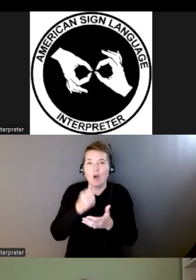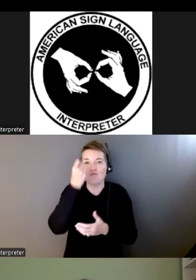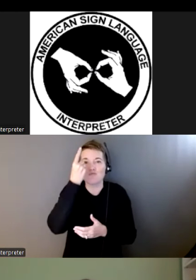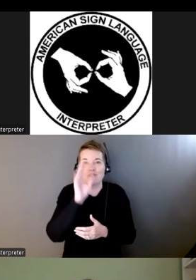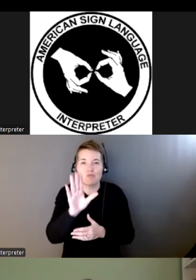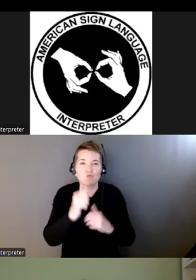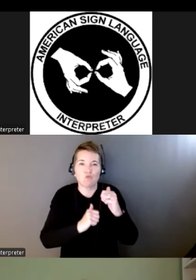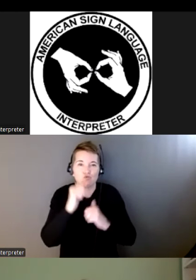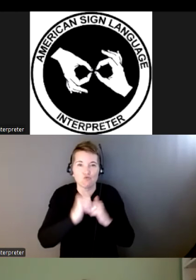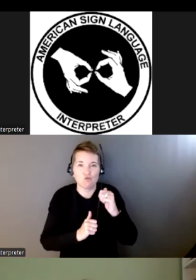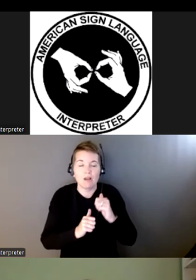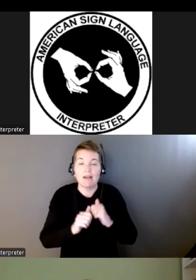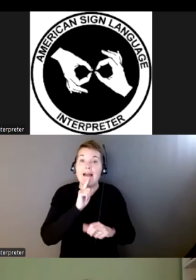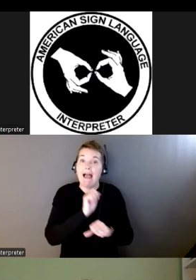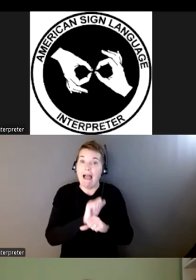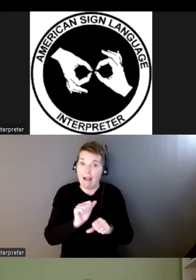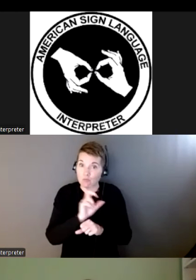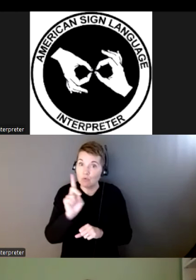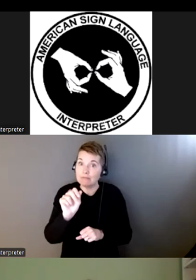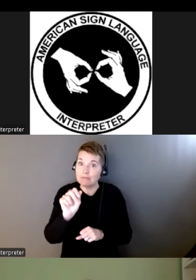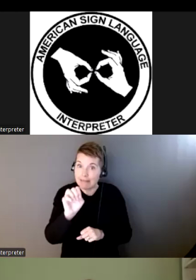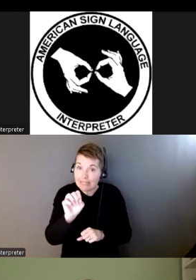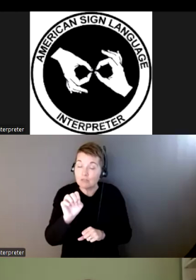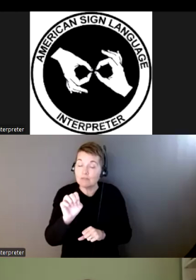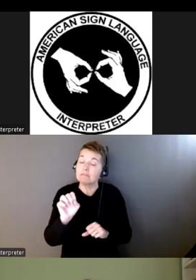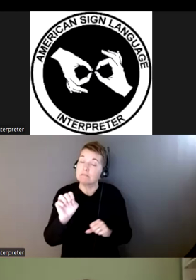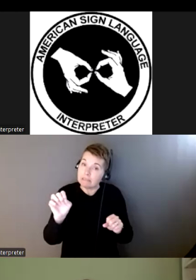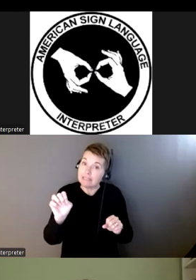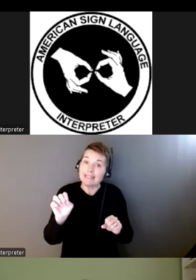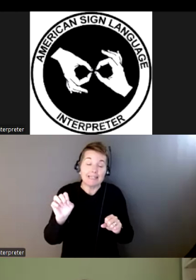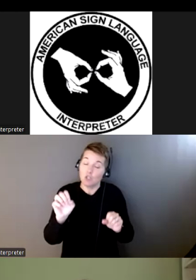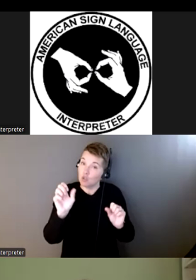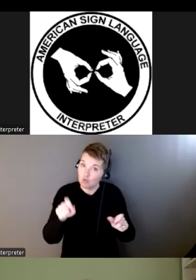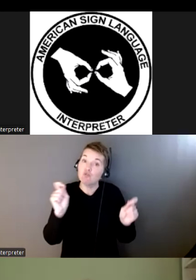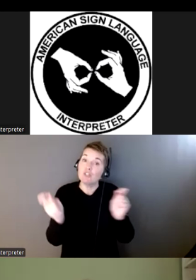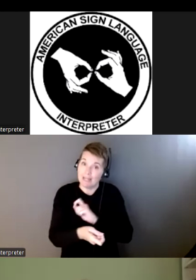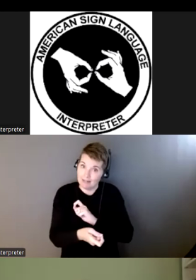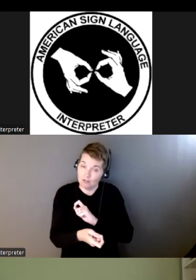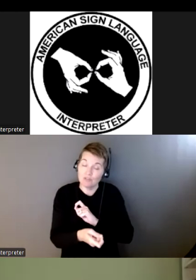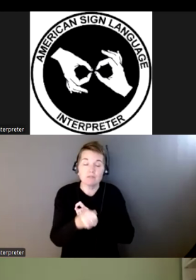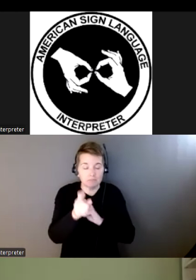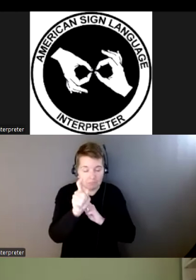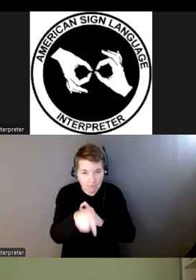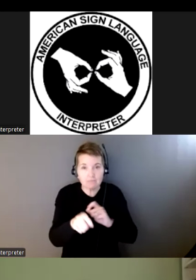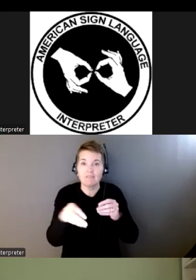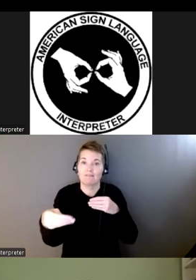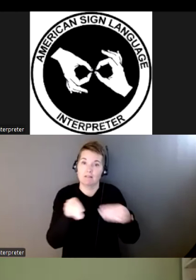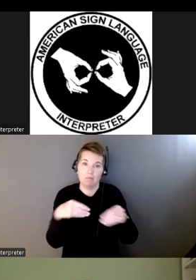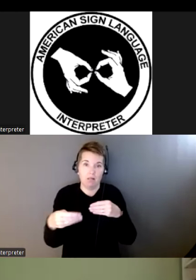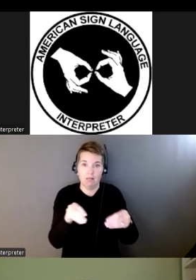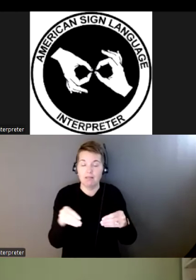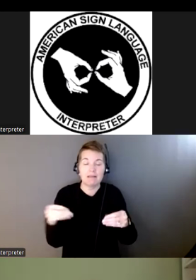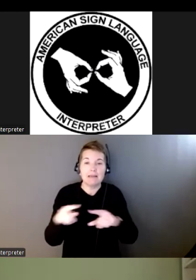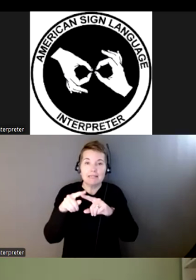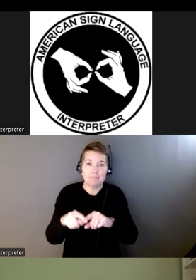actual dates, and it's really important that you understand it and that you are flexible in that sense, that it will depend on the